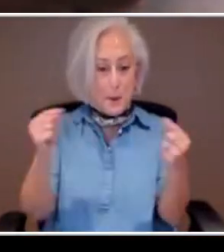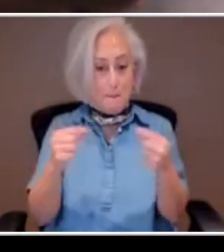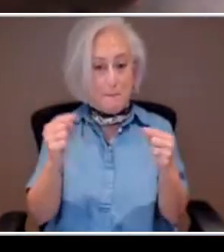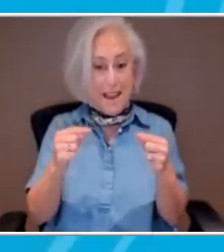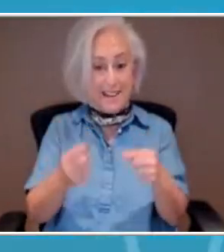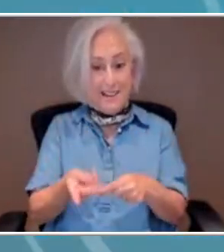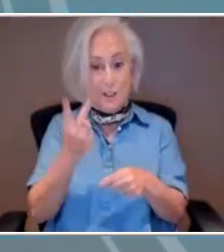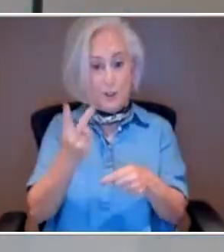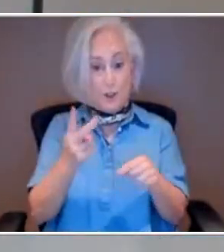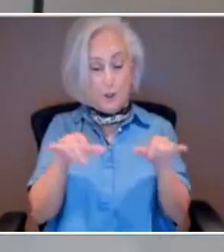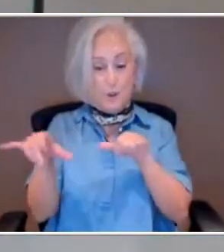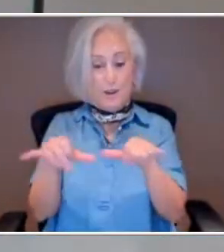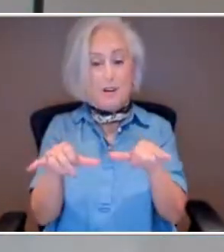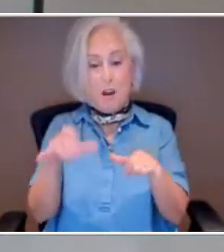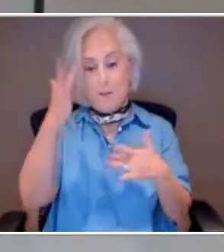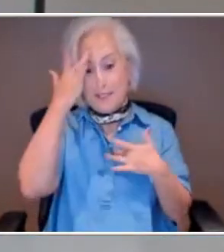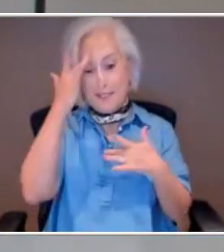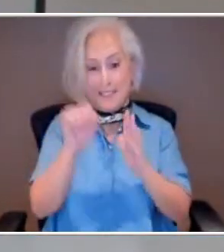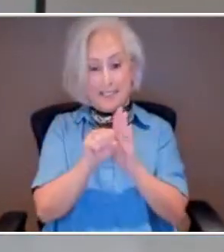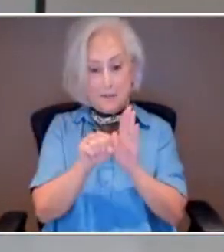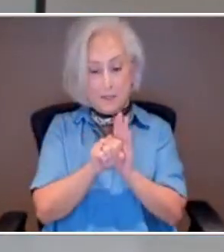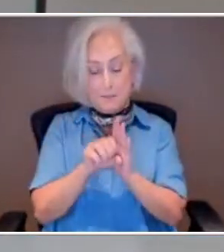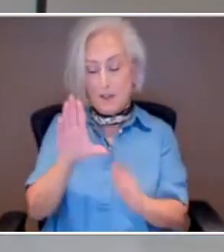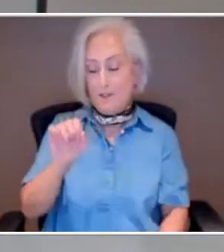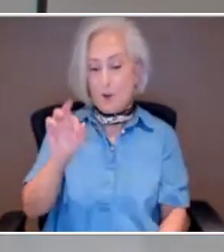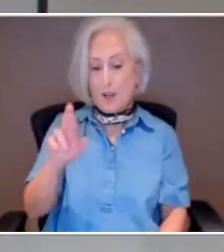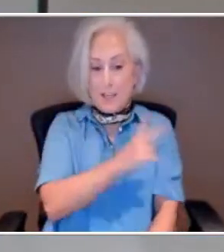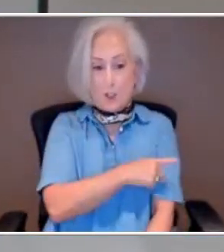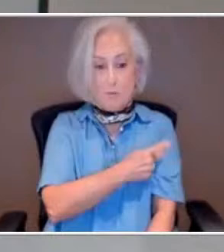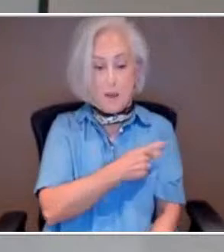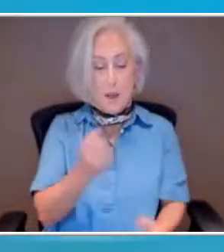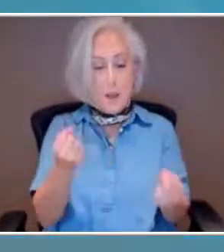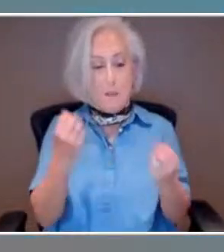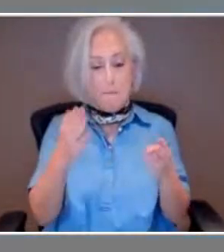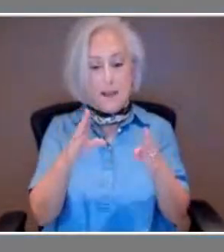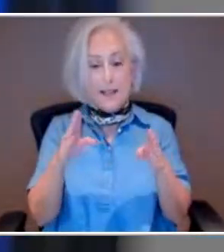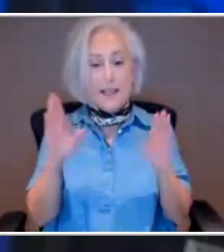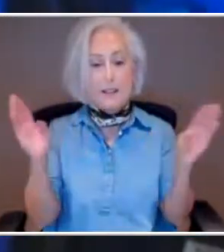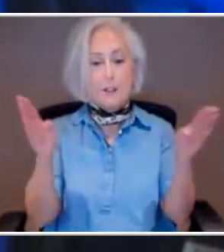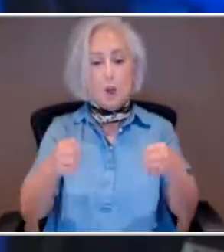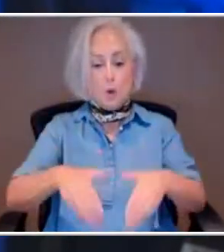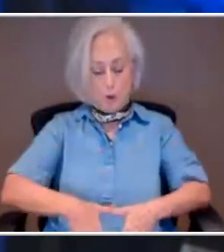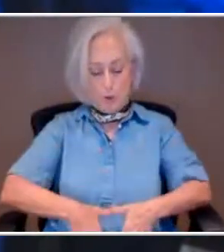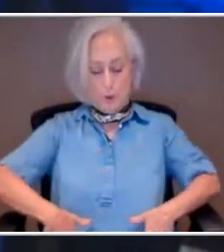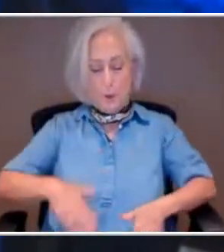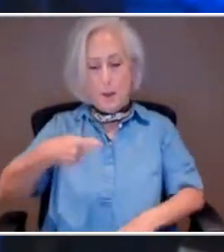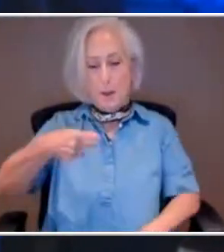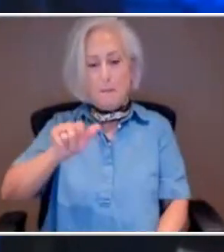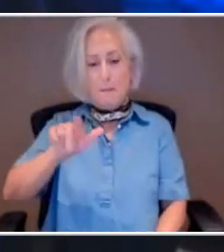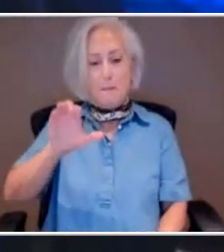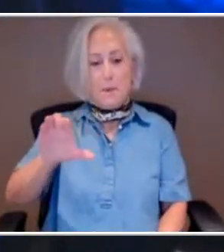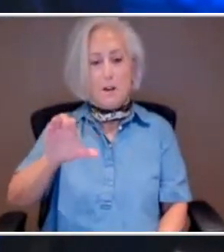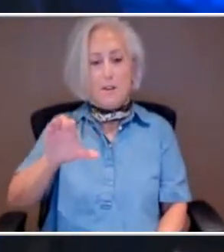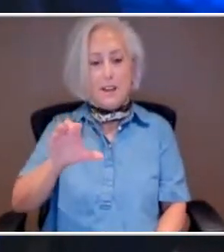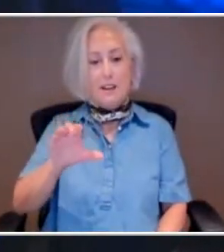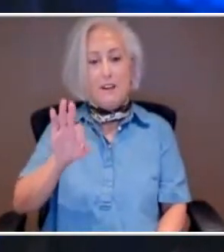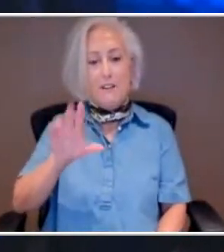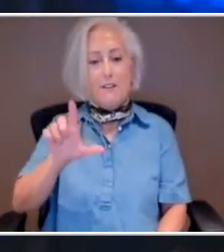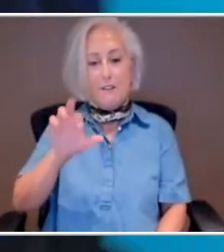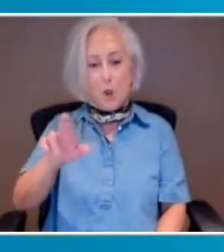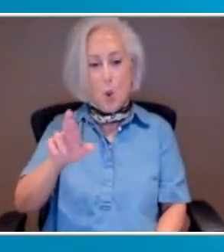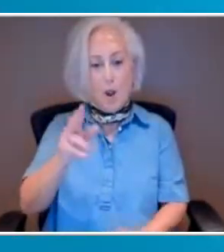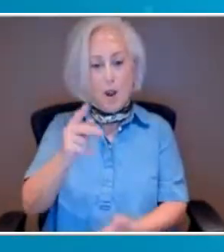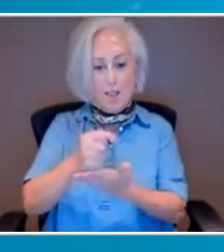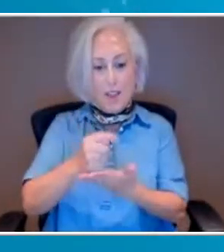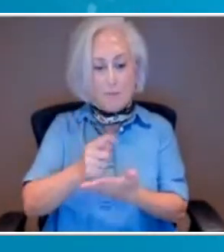cancer patients, and many turn to pelvic floor therapy for relief. I'm Alexis Del Cid on the next All Things